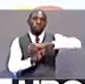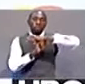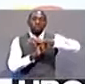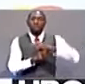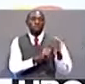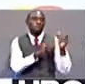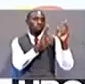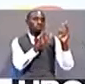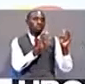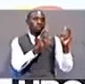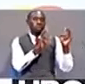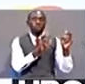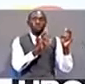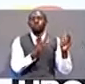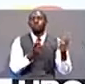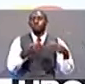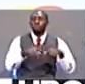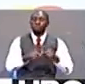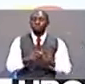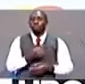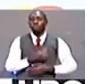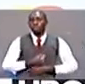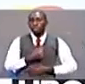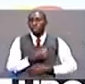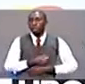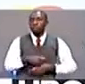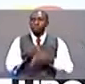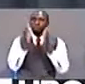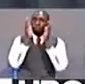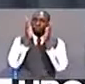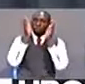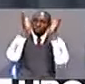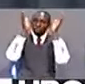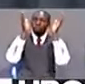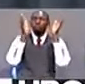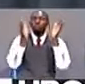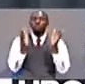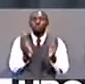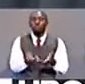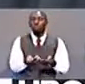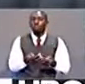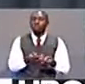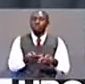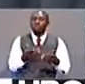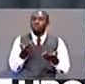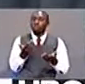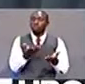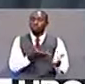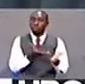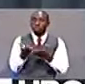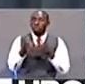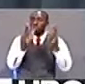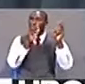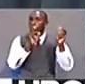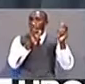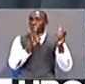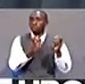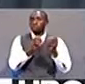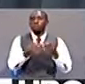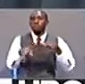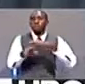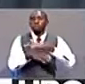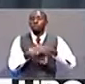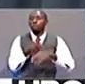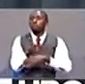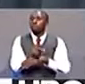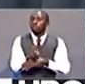Archbishop Cyprian Kizito Luanga by the Right Honorable Prime Minister and supported seconders.